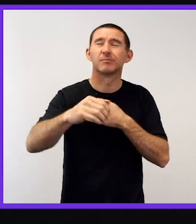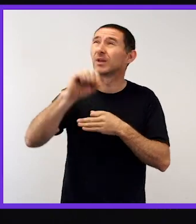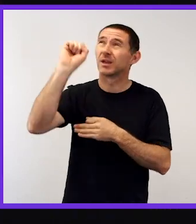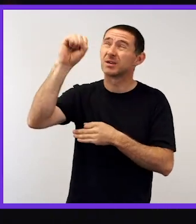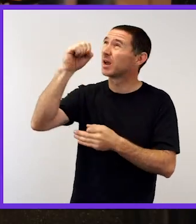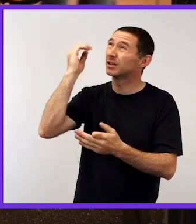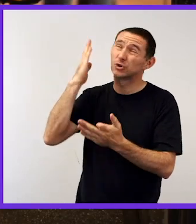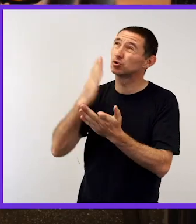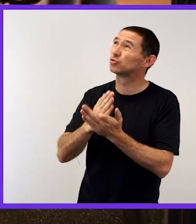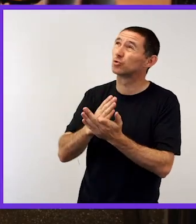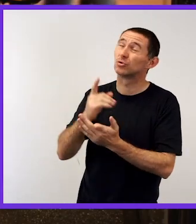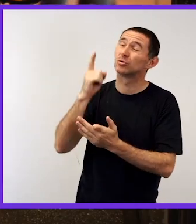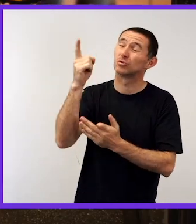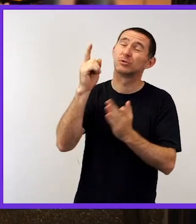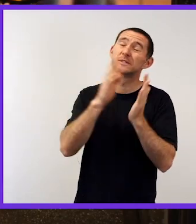Yes, you are.